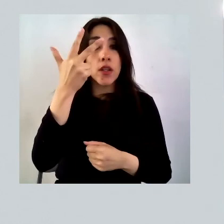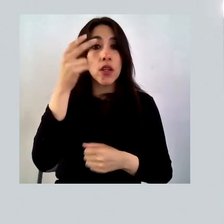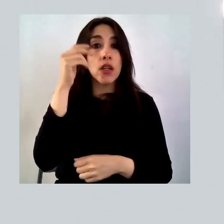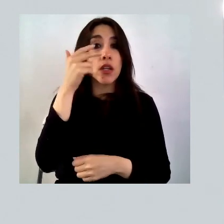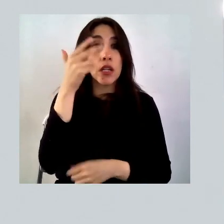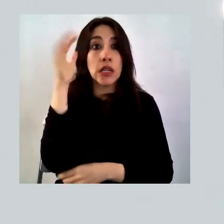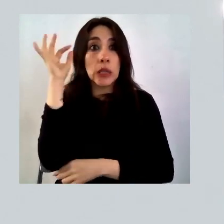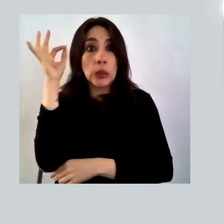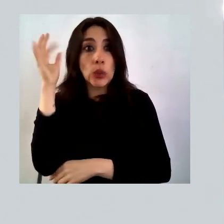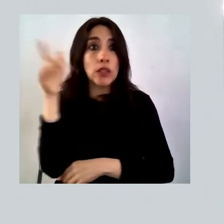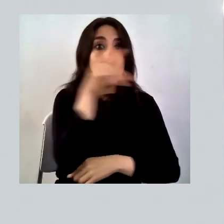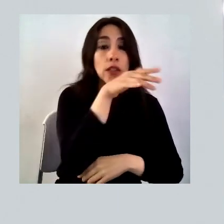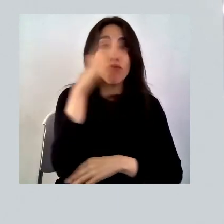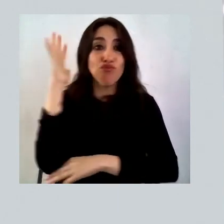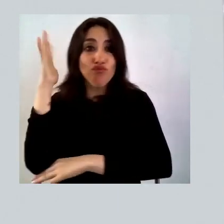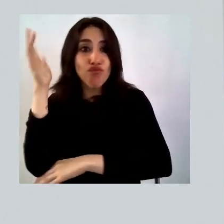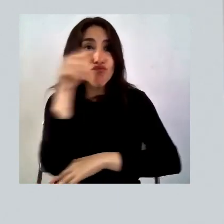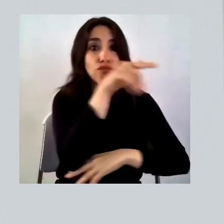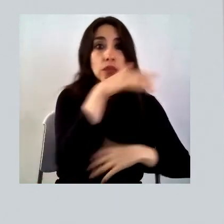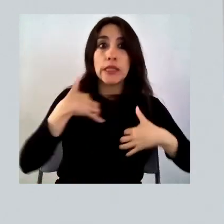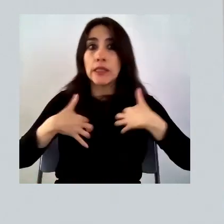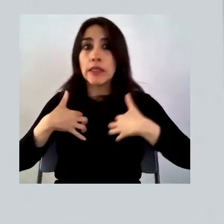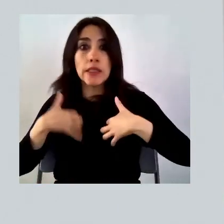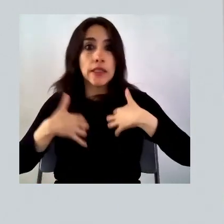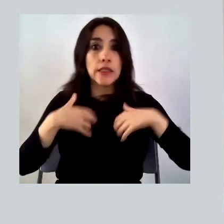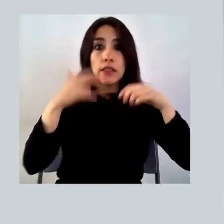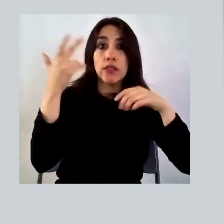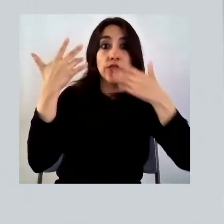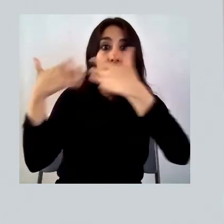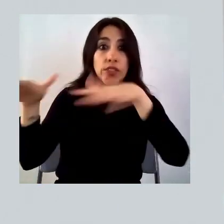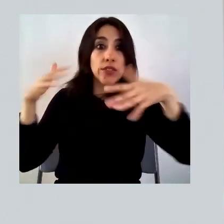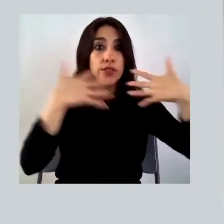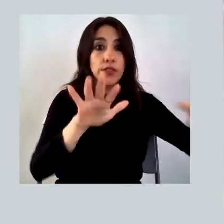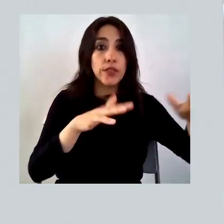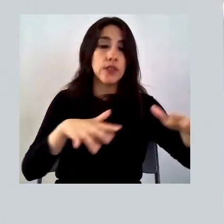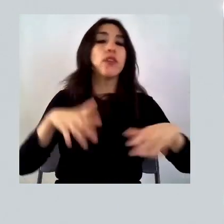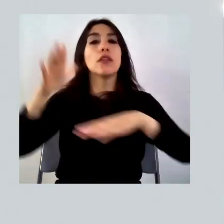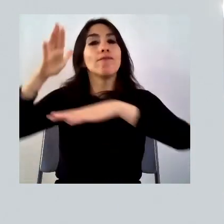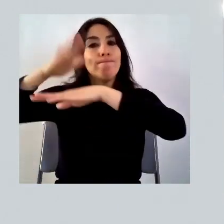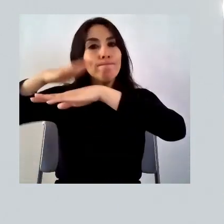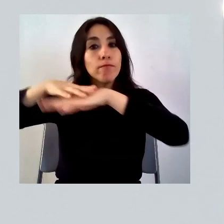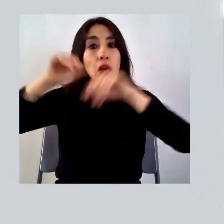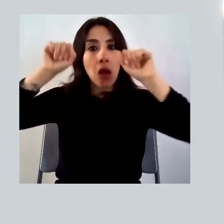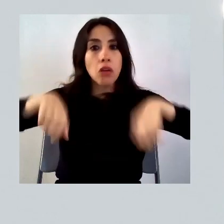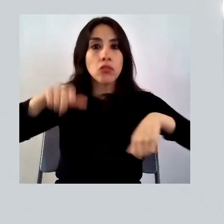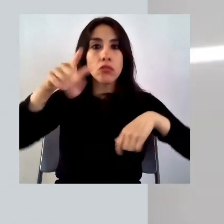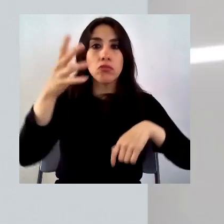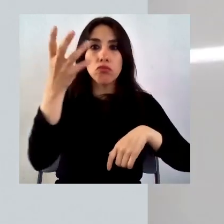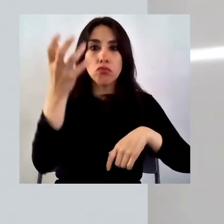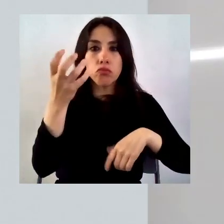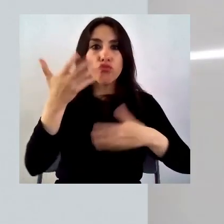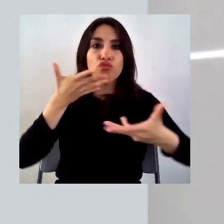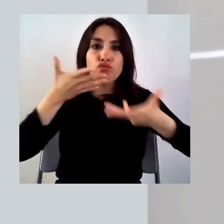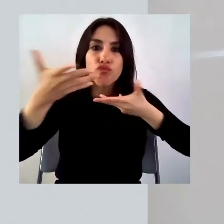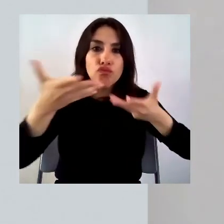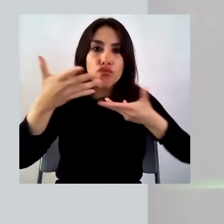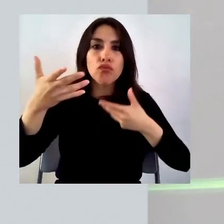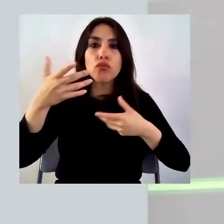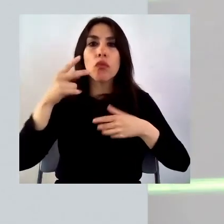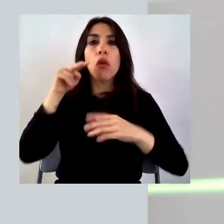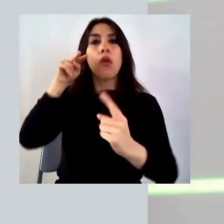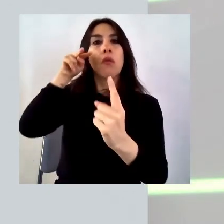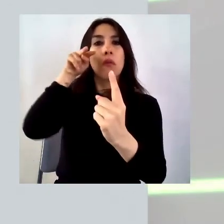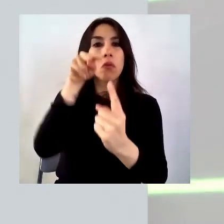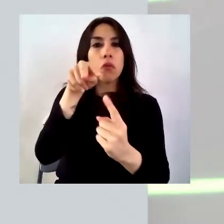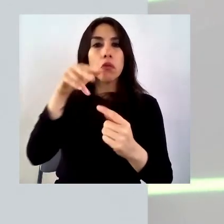same time, after the transmission of each one, they will be available for you to rewatch them. We thank you for your company and hope you